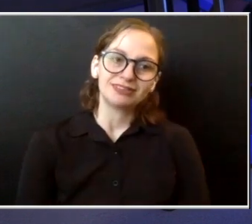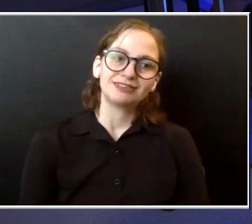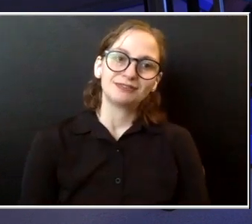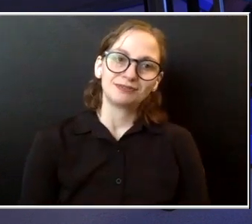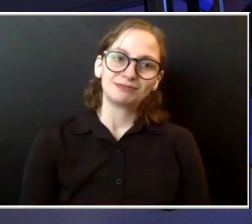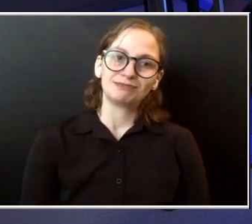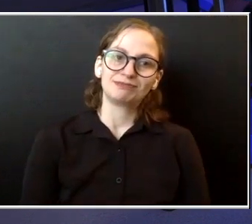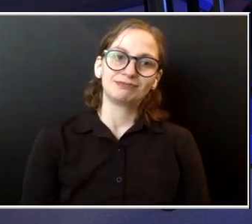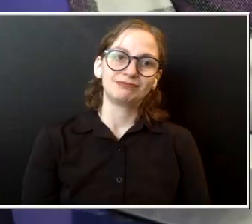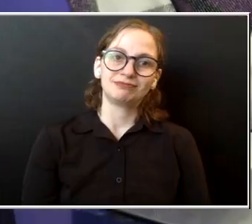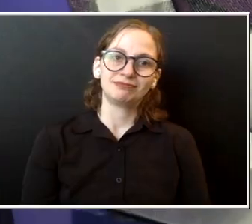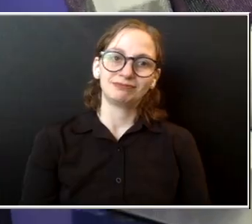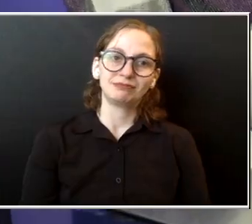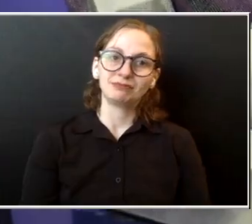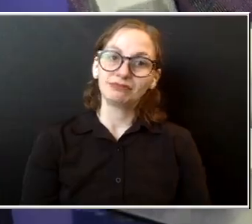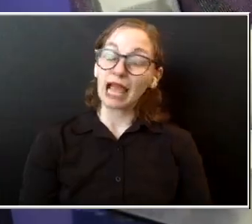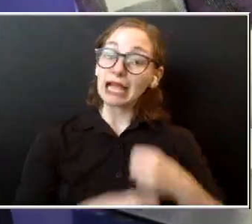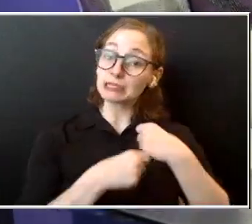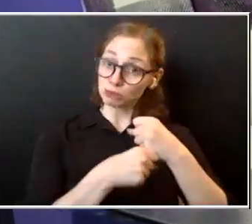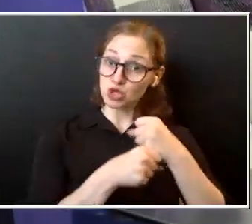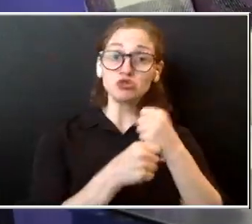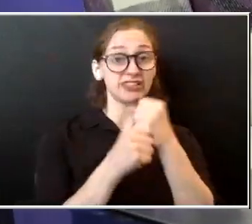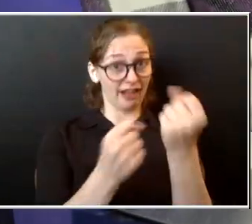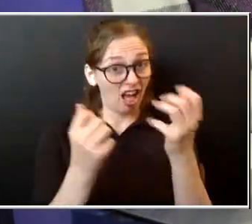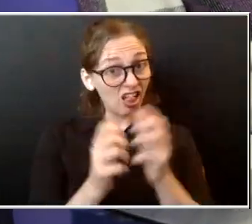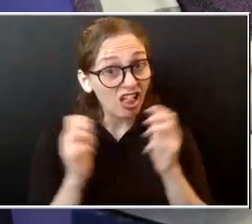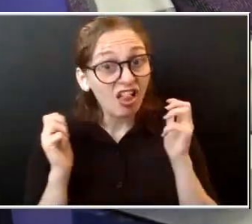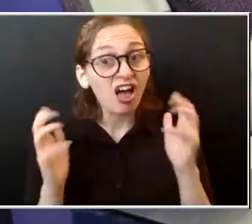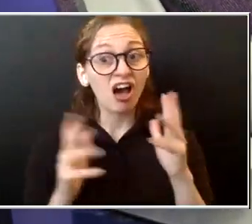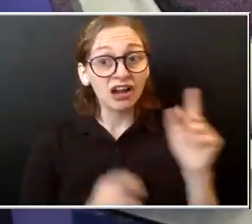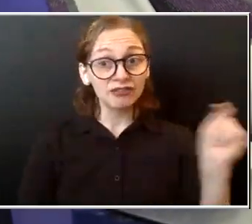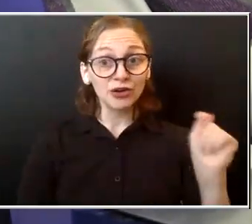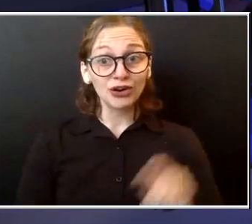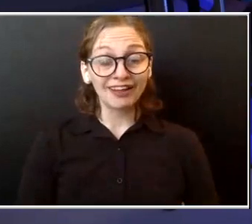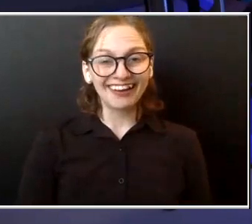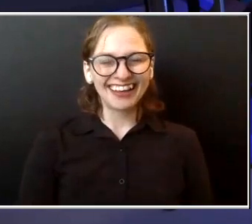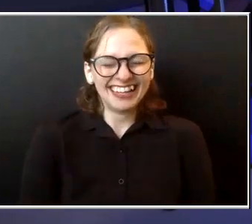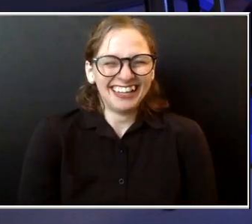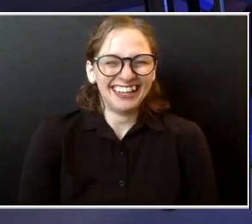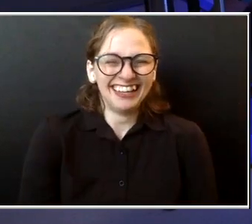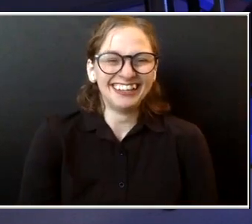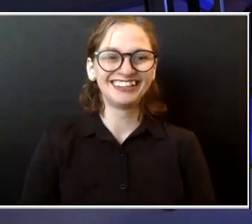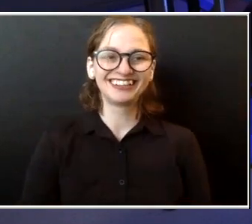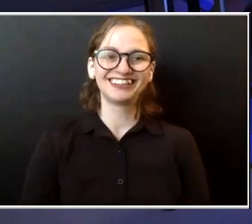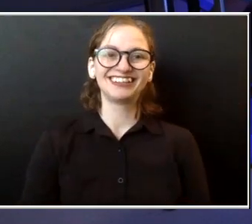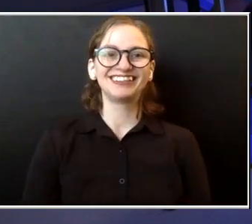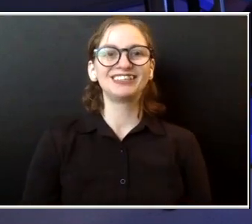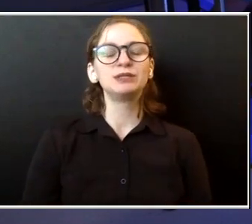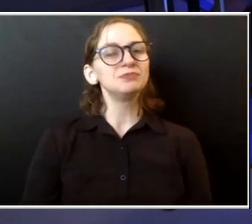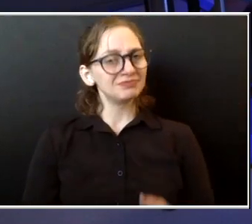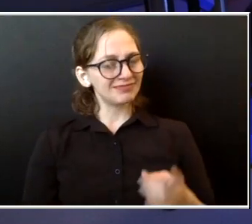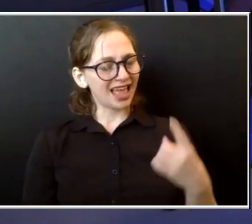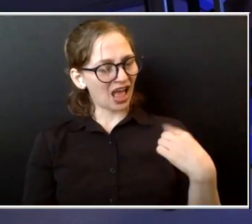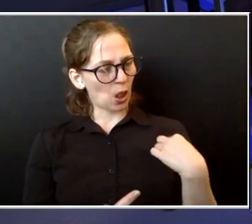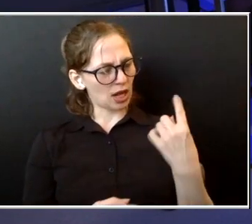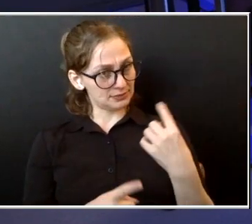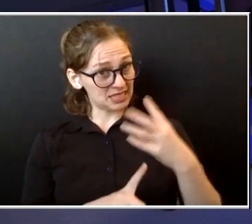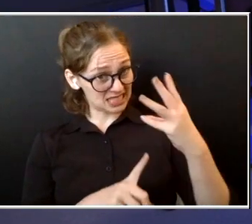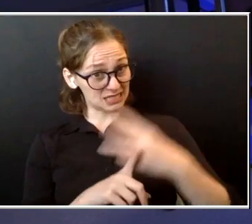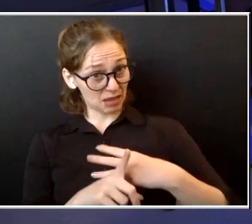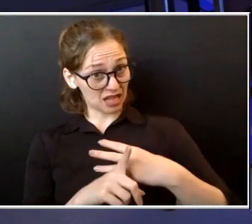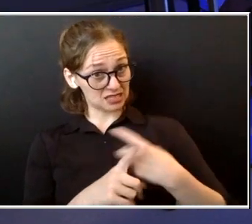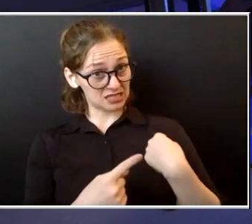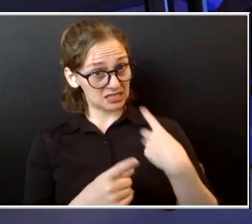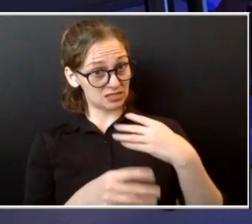producing a lot of urine. So, what can I say? Who knew you could still do that? And how long has it been, 6 months? Just shy of-